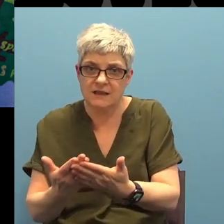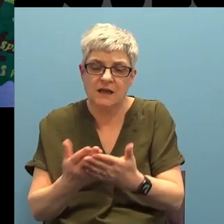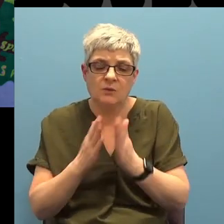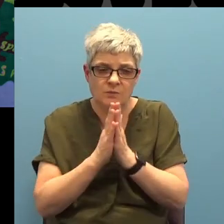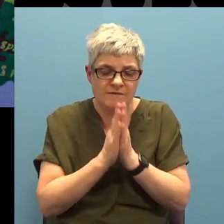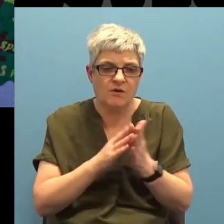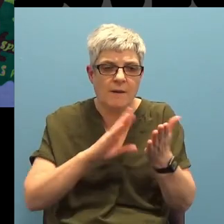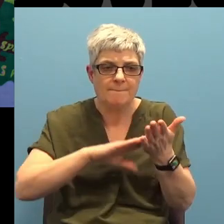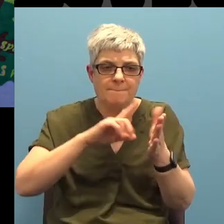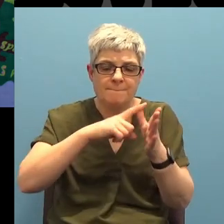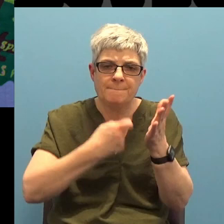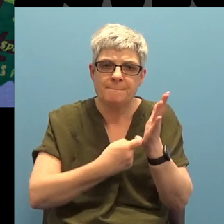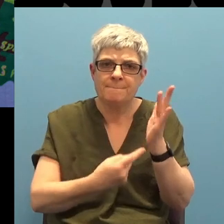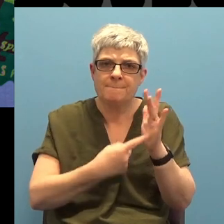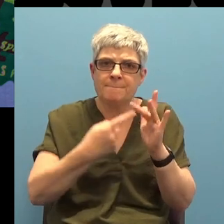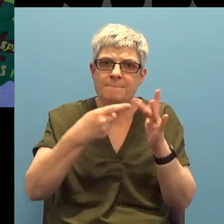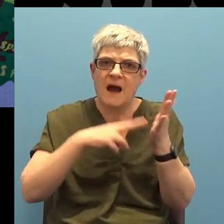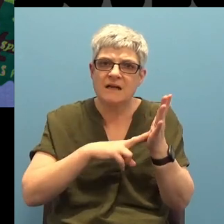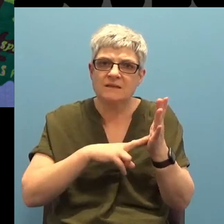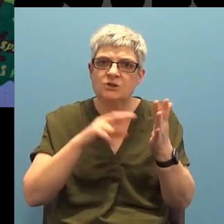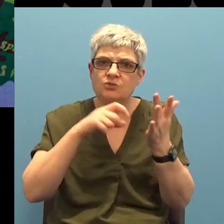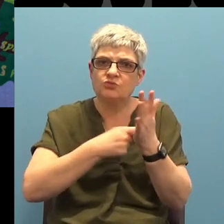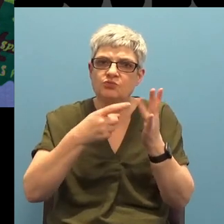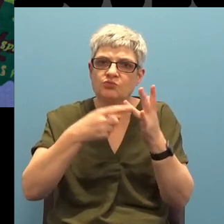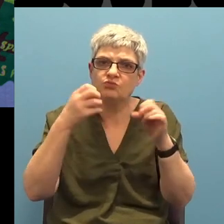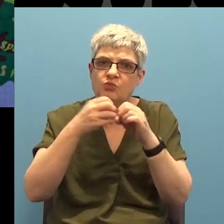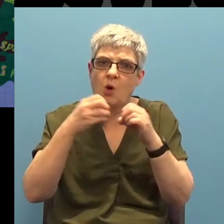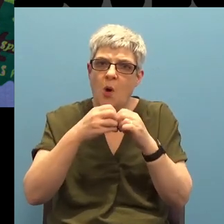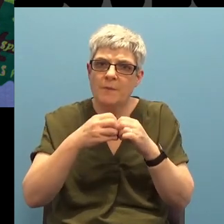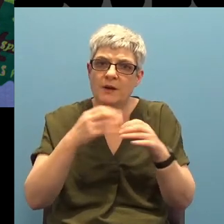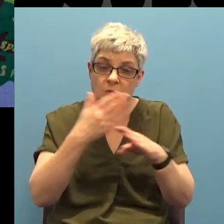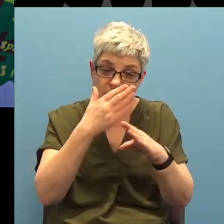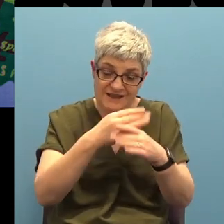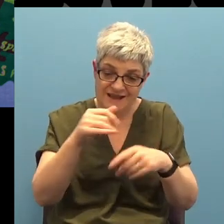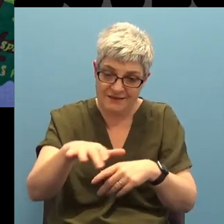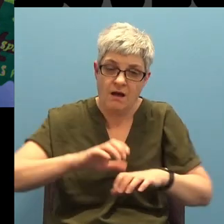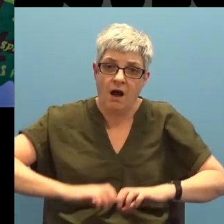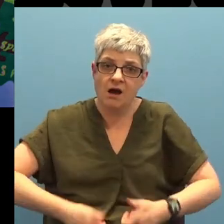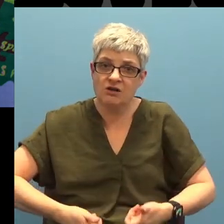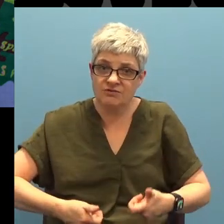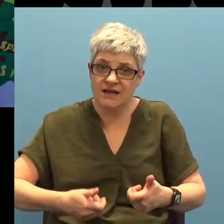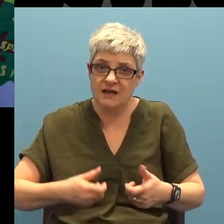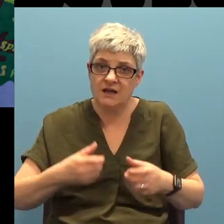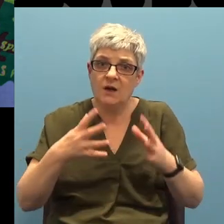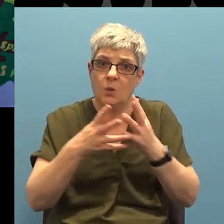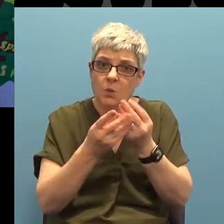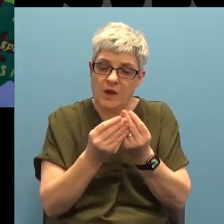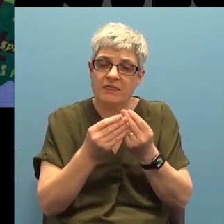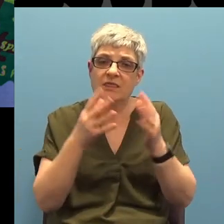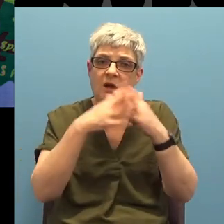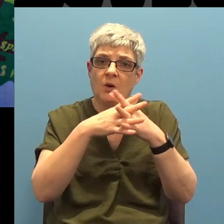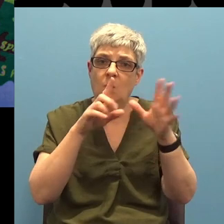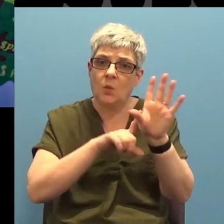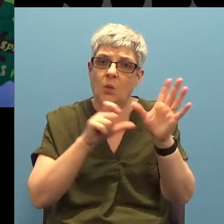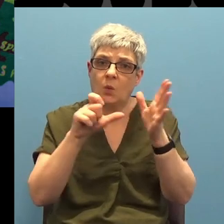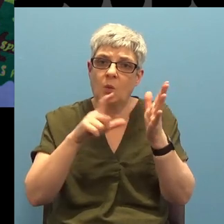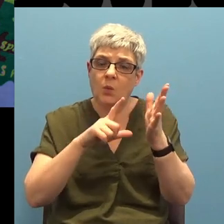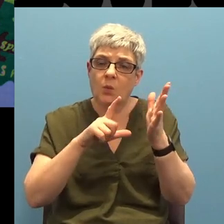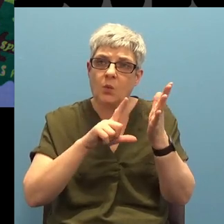Robb working with Wycliffe in Hungary, and for Martin and for all those connected with that